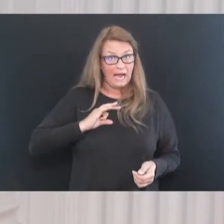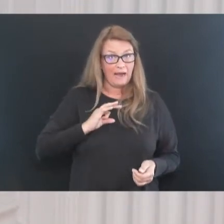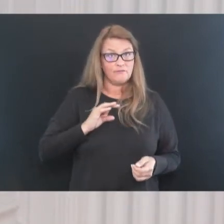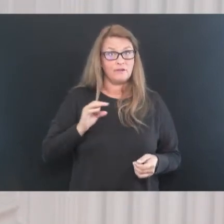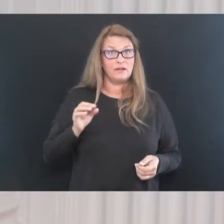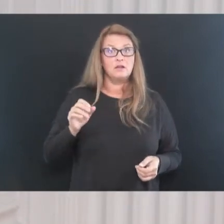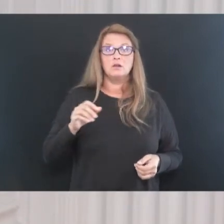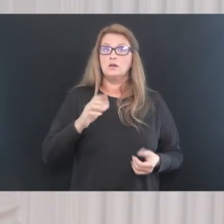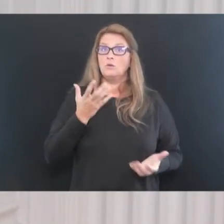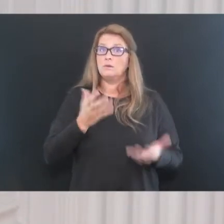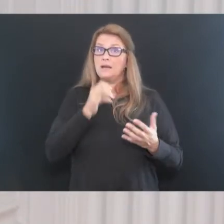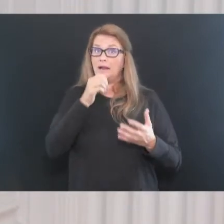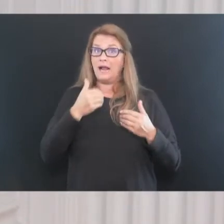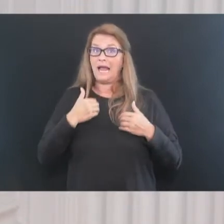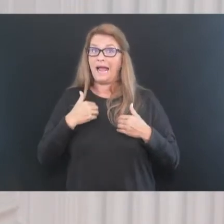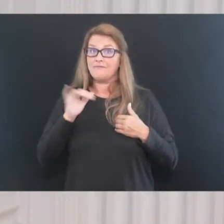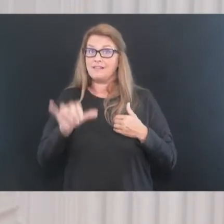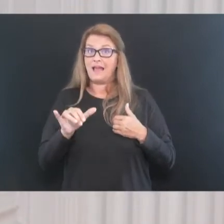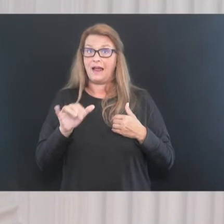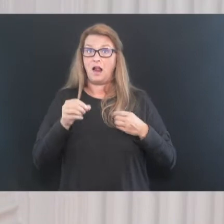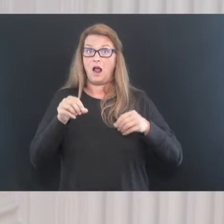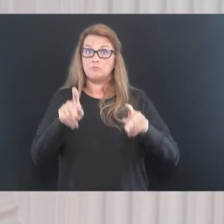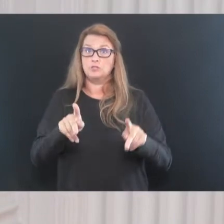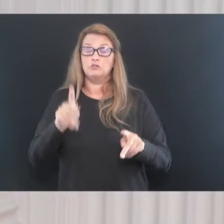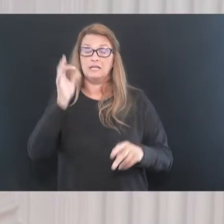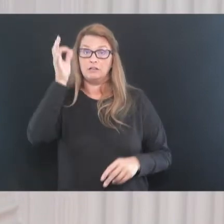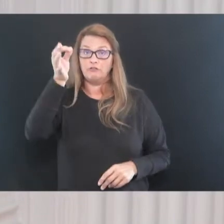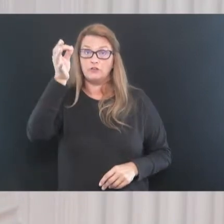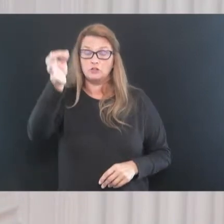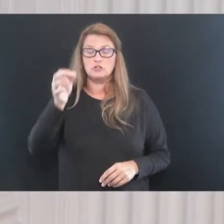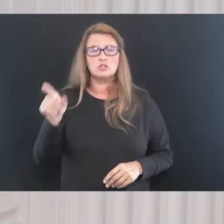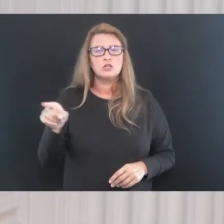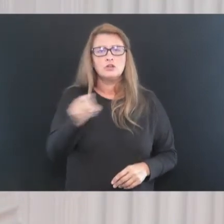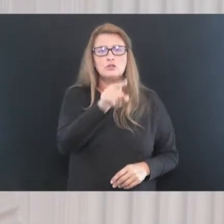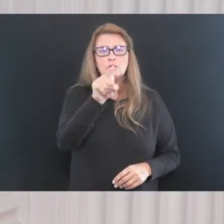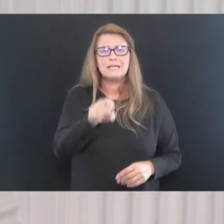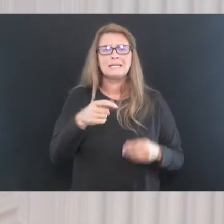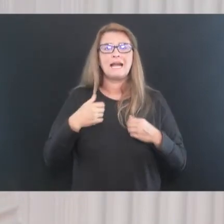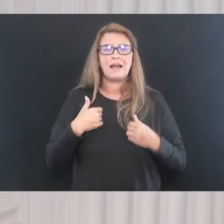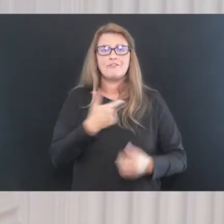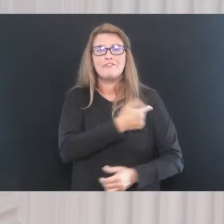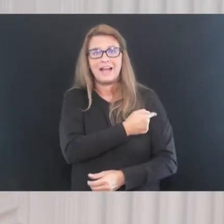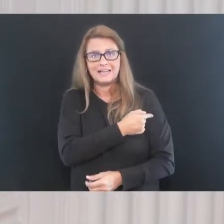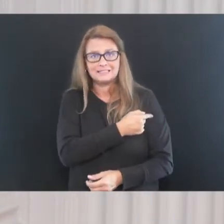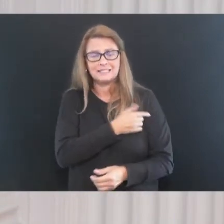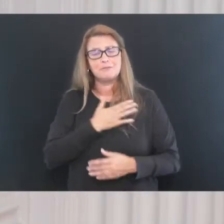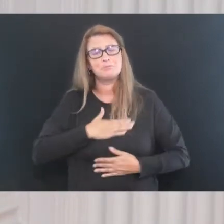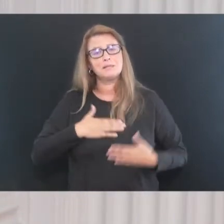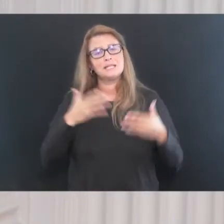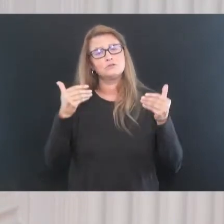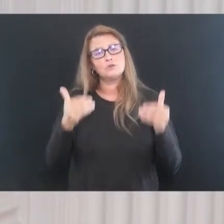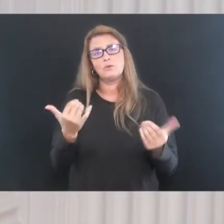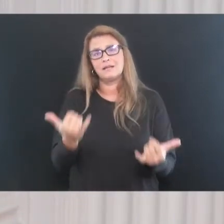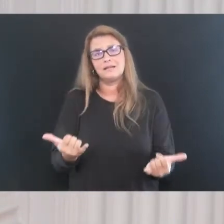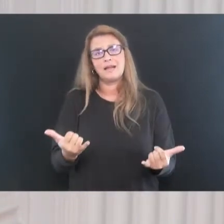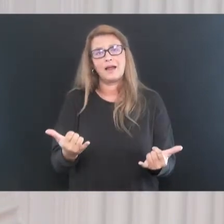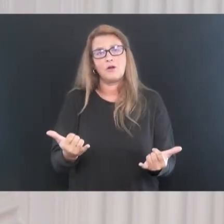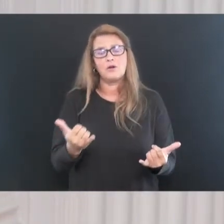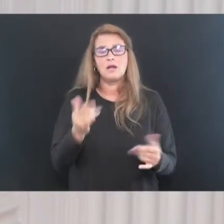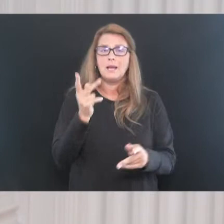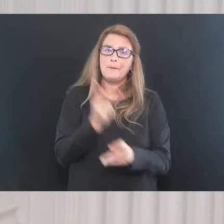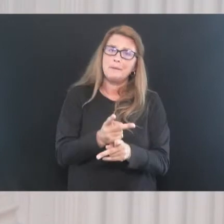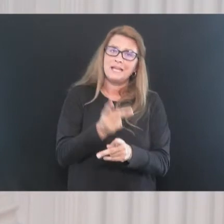the future. So West Virginia, it's really important for you to go get vaccinated if you haven't been vaccinated. Be really